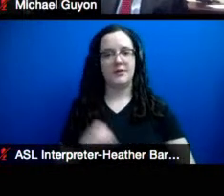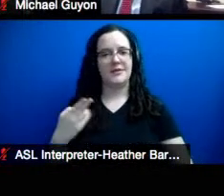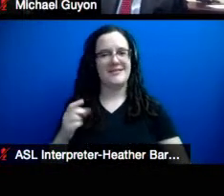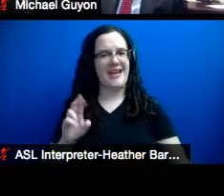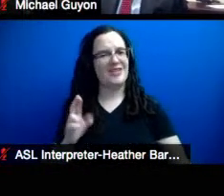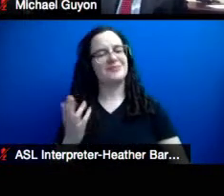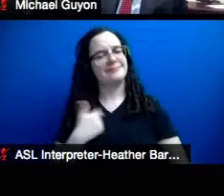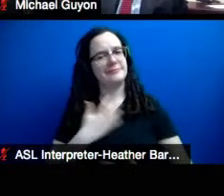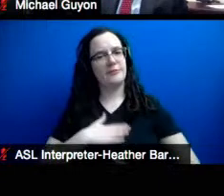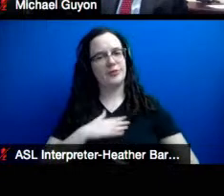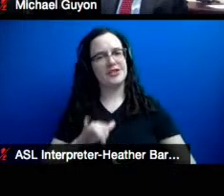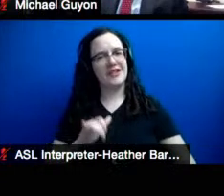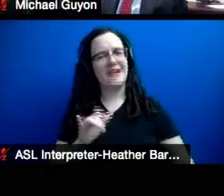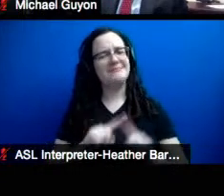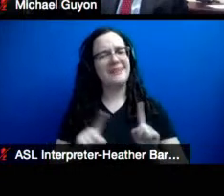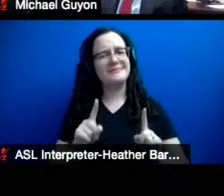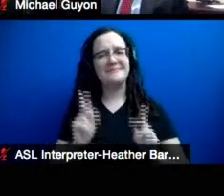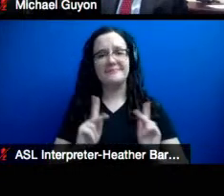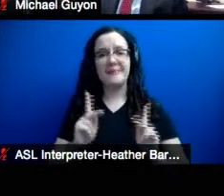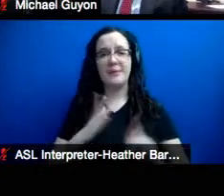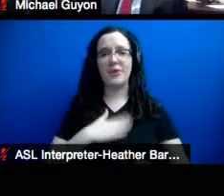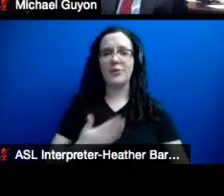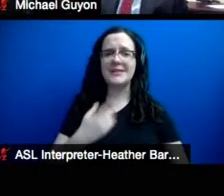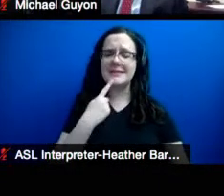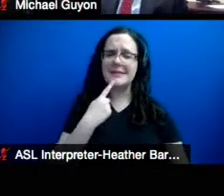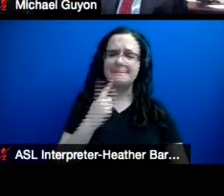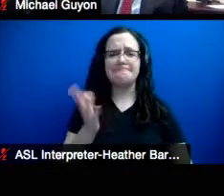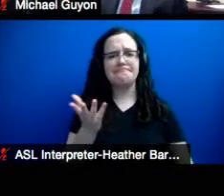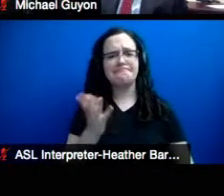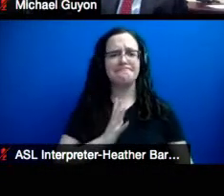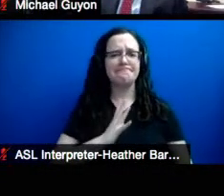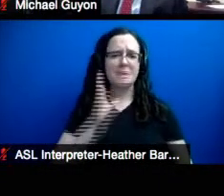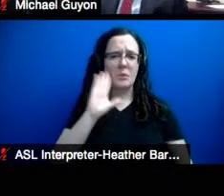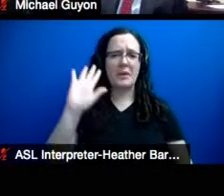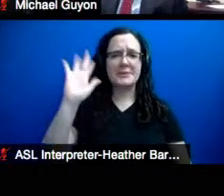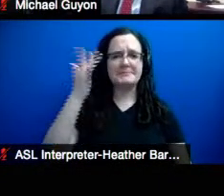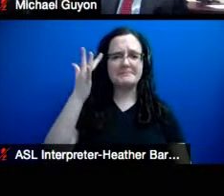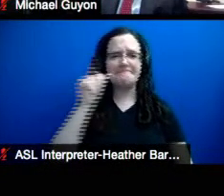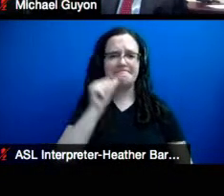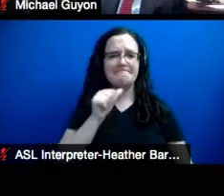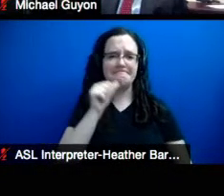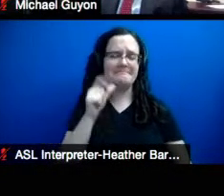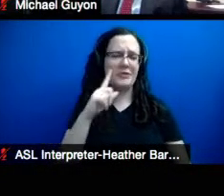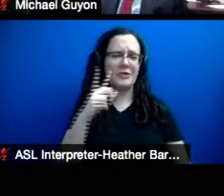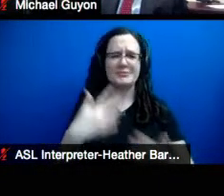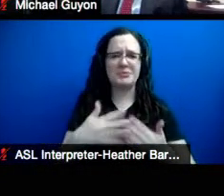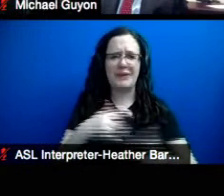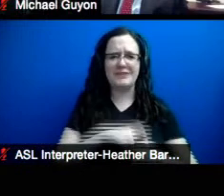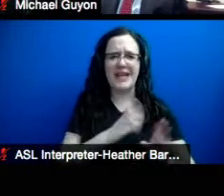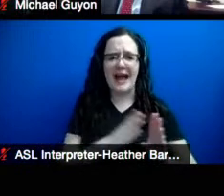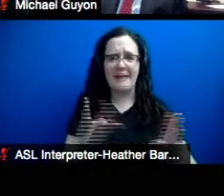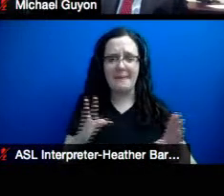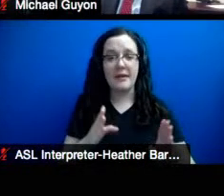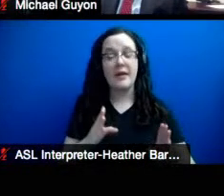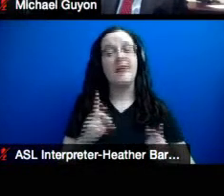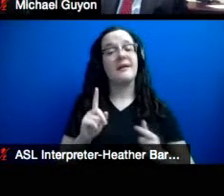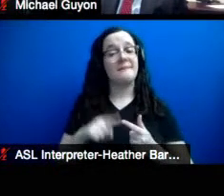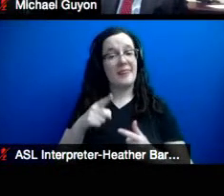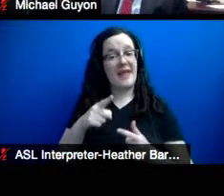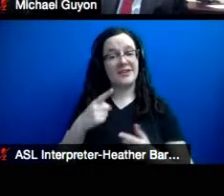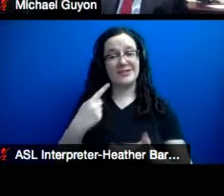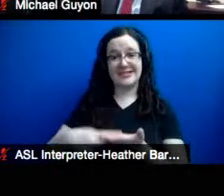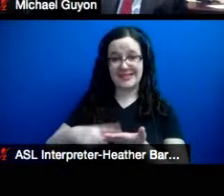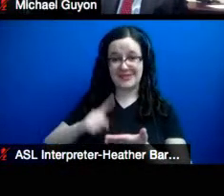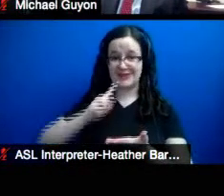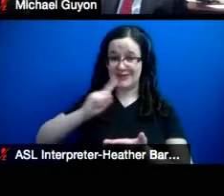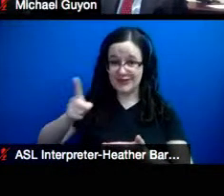people are willing to say, yeah, okay, we'll be annoyed for whatever, you know, but when you're talking about, you know, doing real construction work